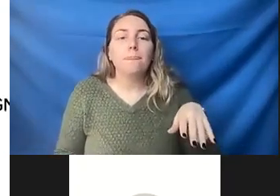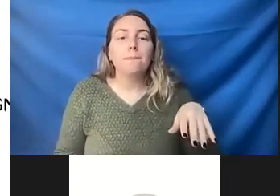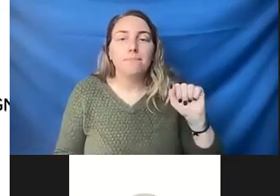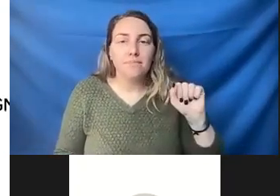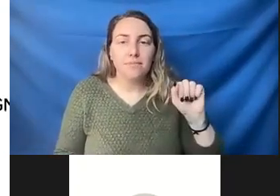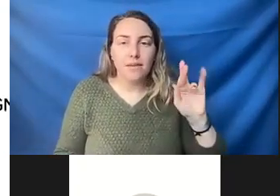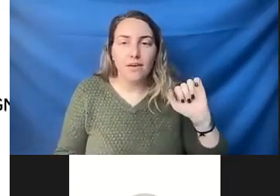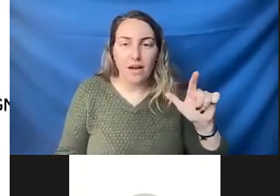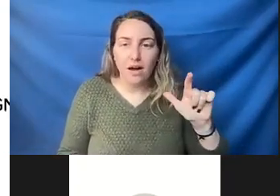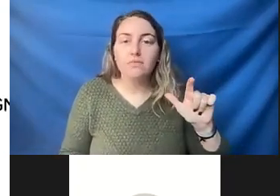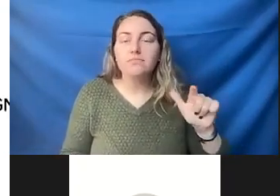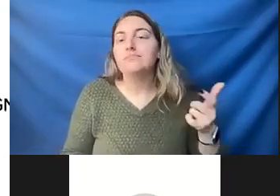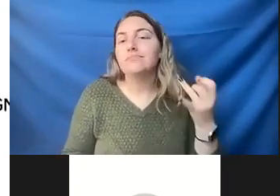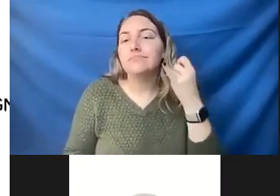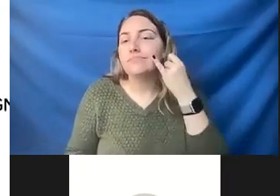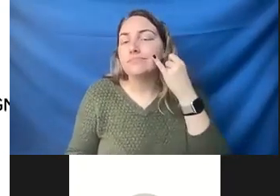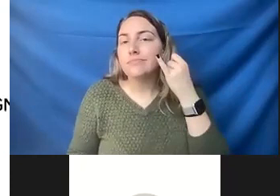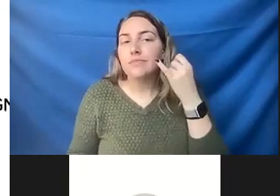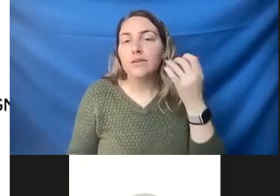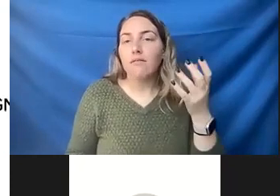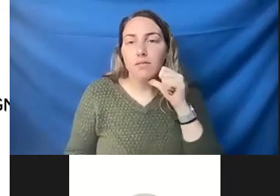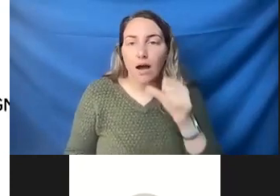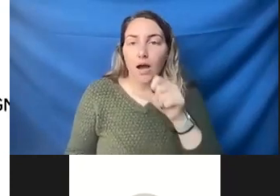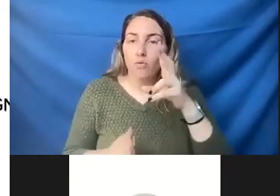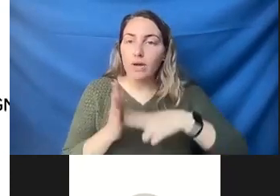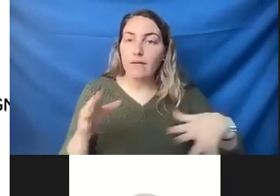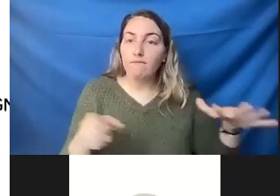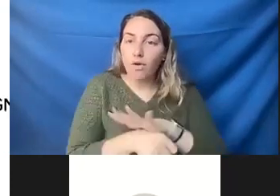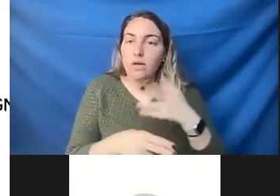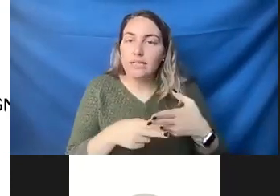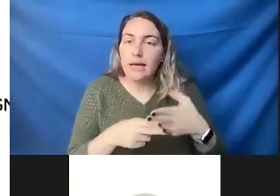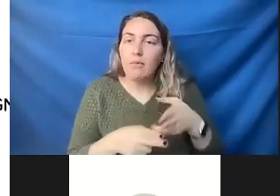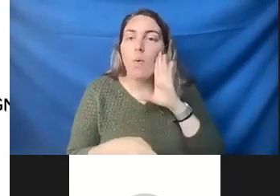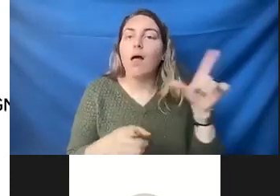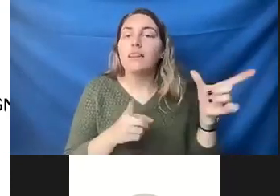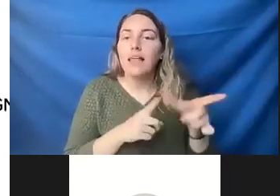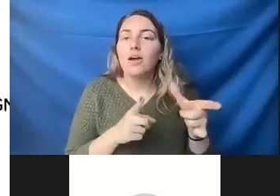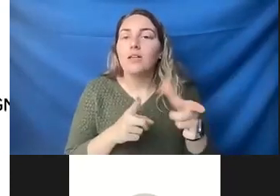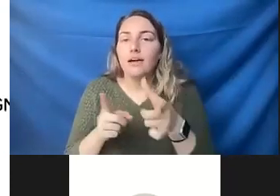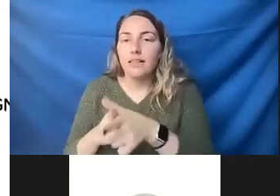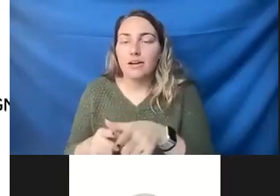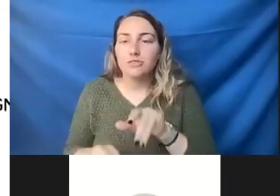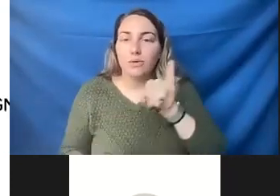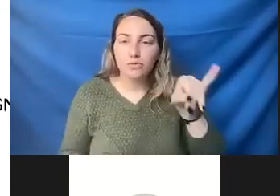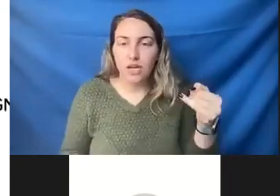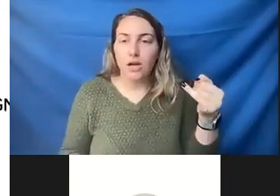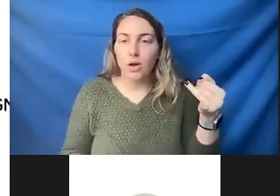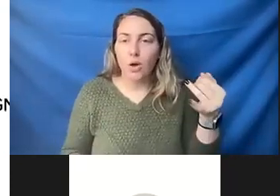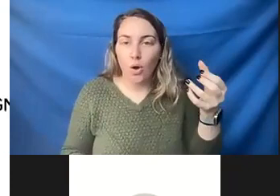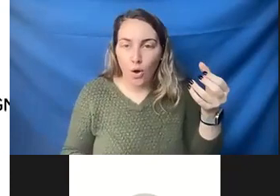J, O, H, N, space, D, O, E. And that's to make sure that you're spelling it